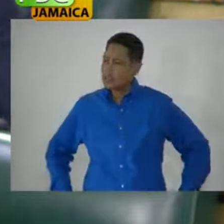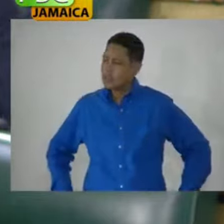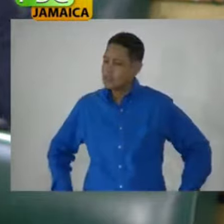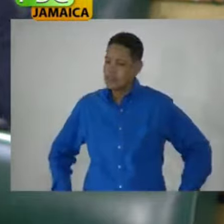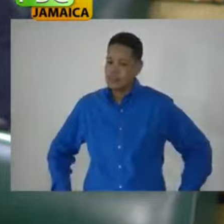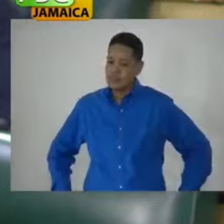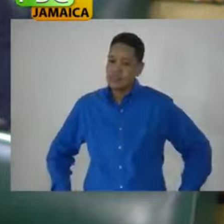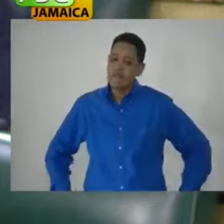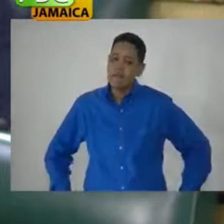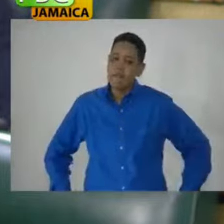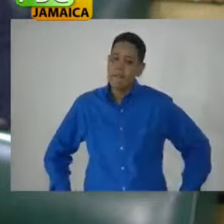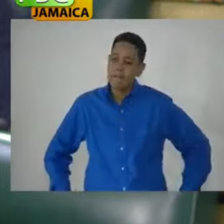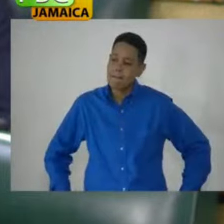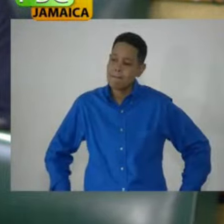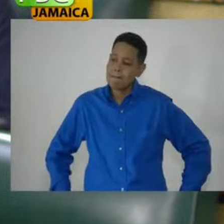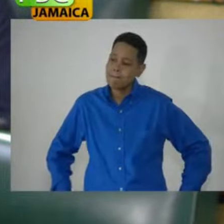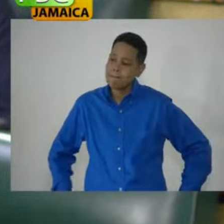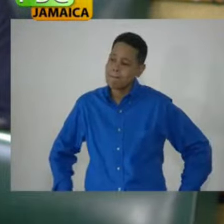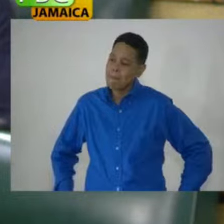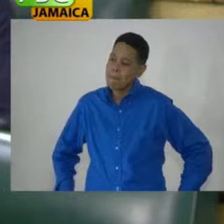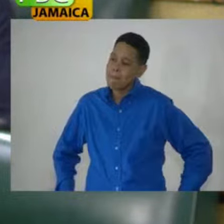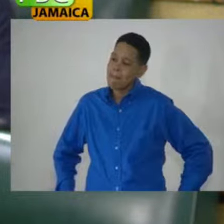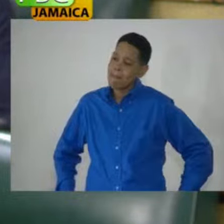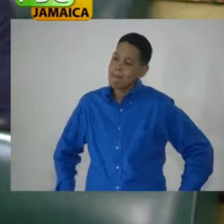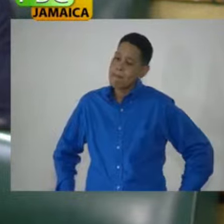he identified